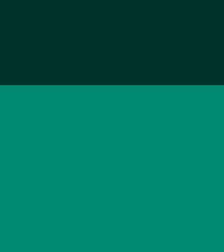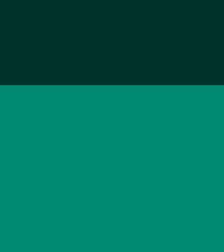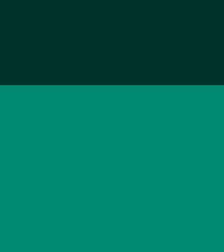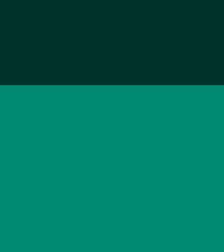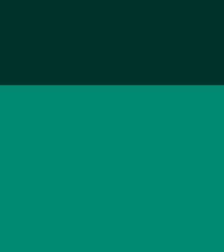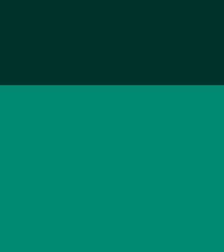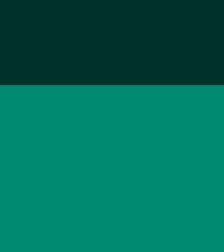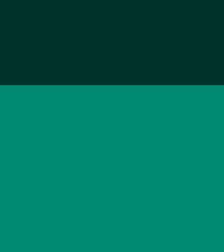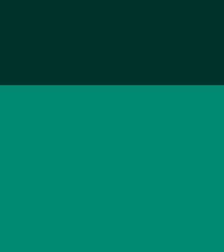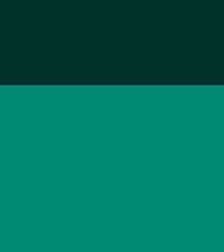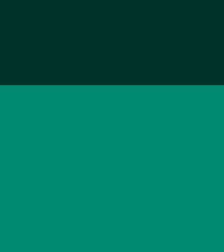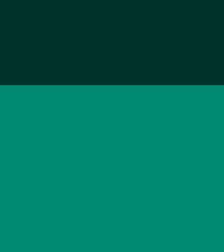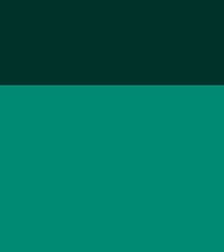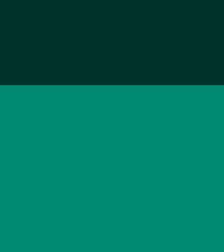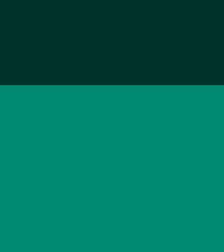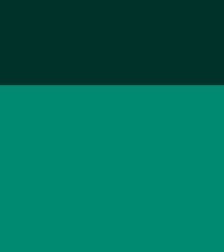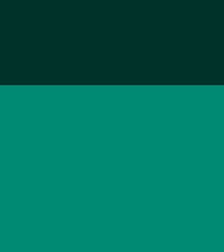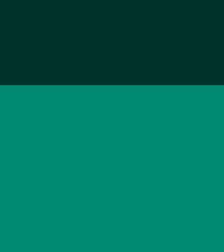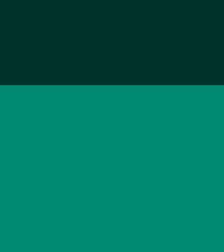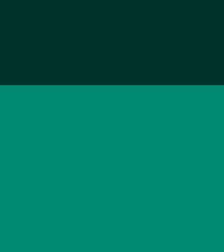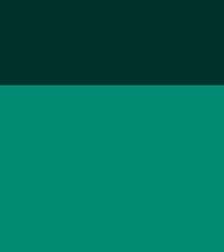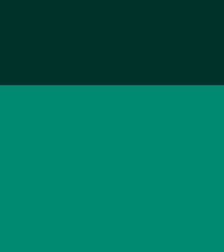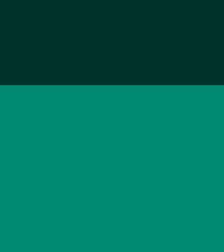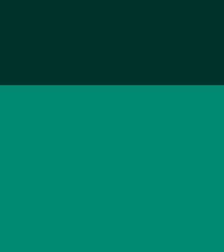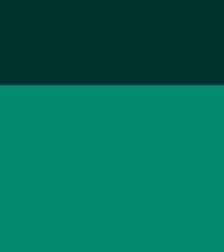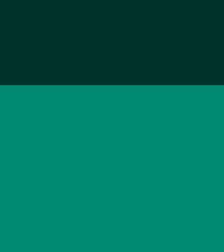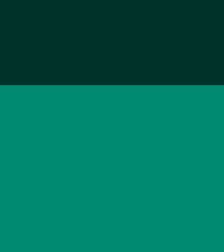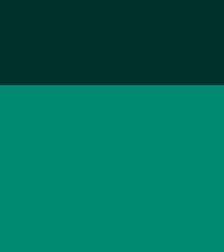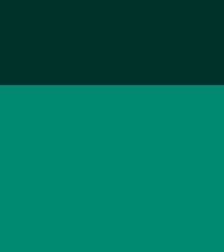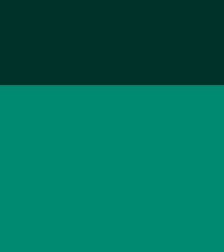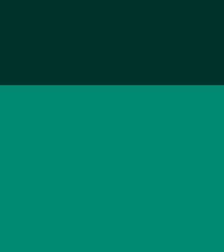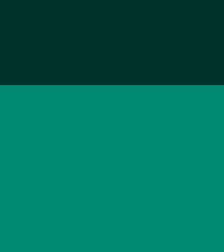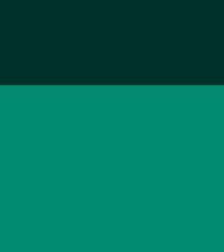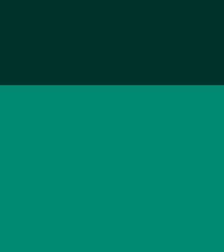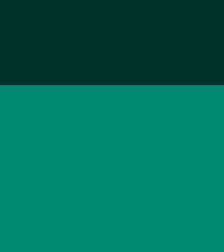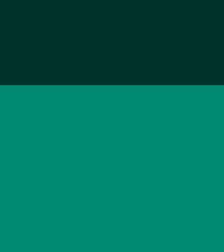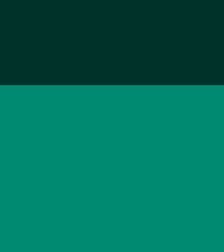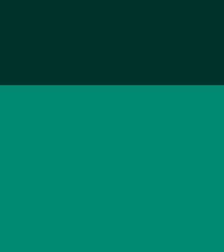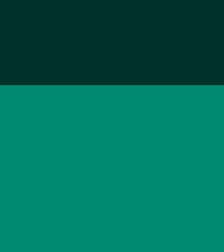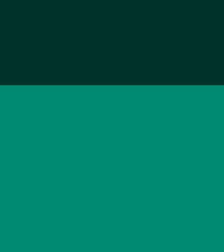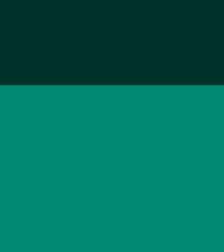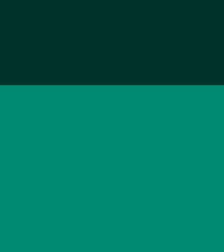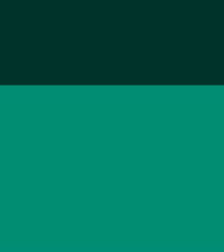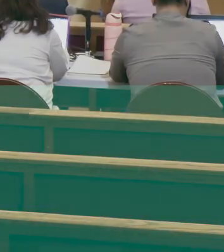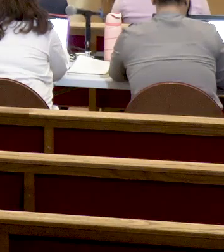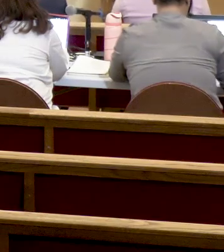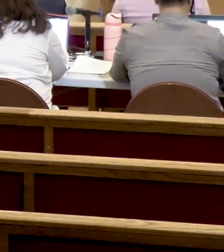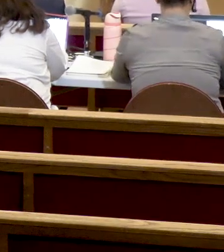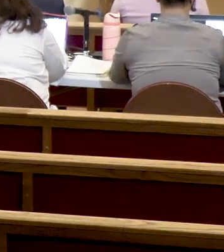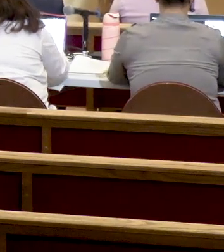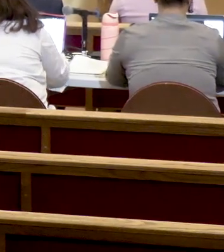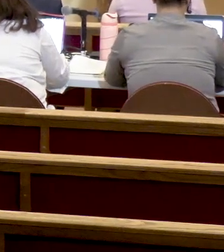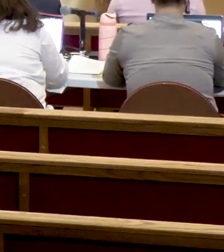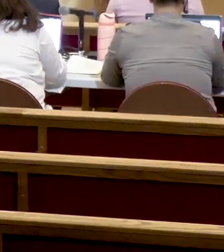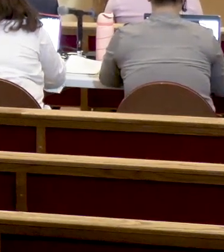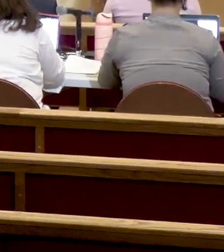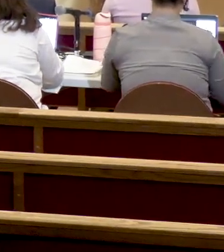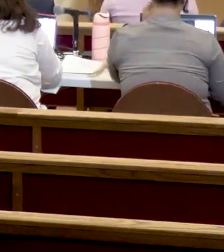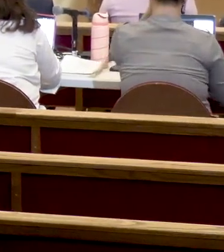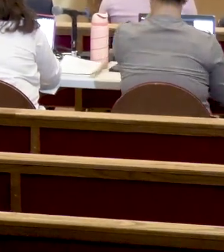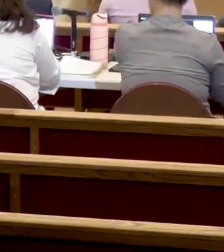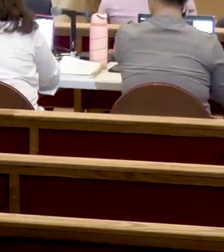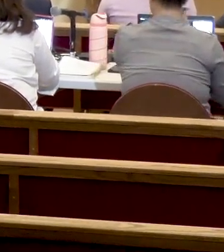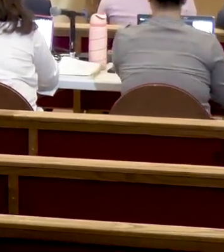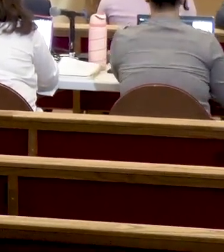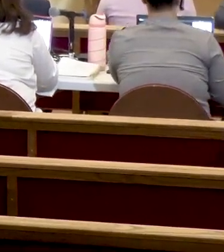Good evening, good evening. Welcome, welcome. Thank you all for being here. If you can start to come take your seat, we're going to kick off our District 3